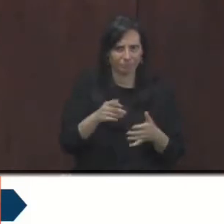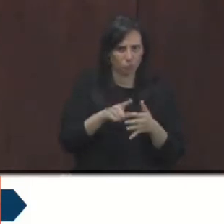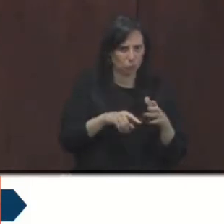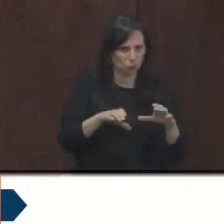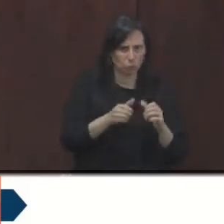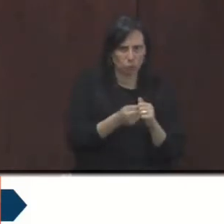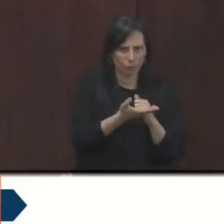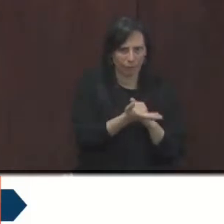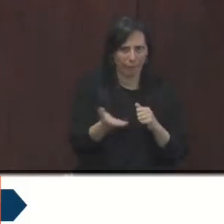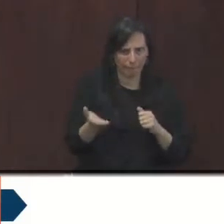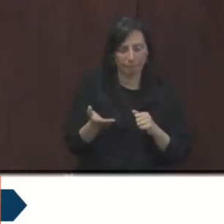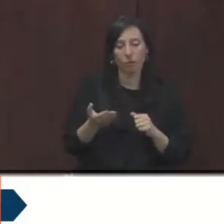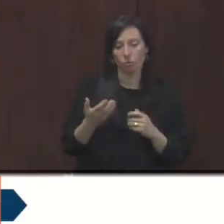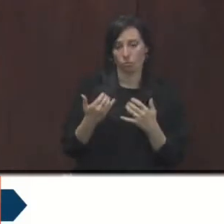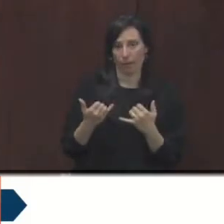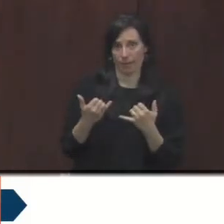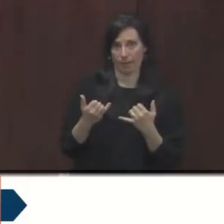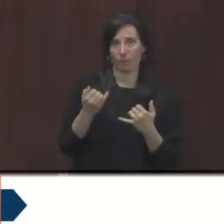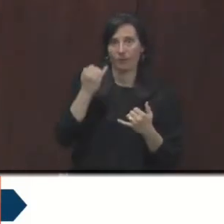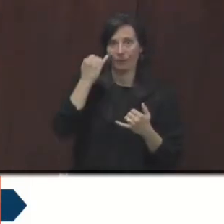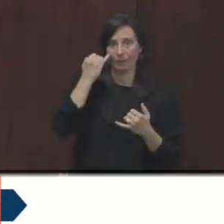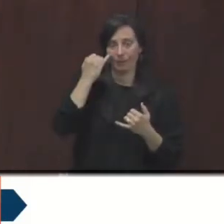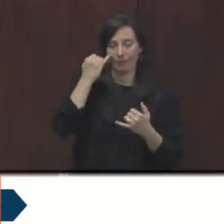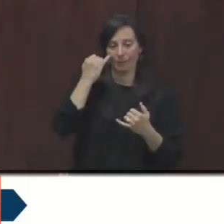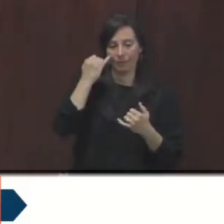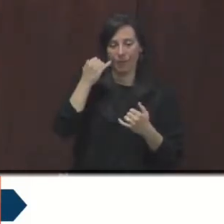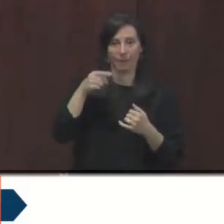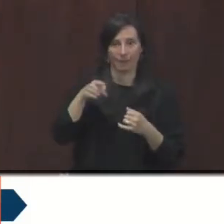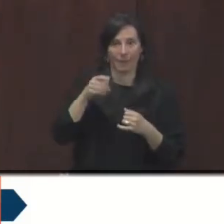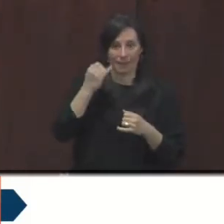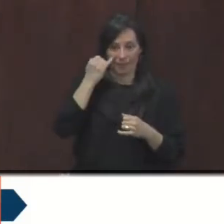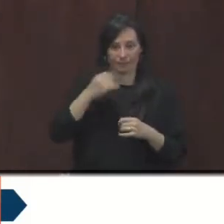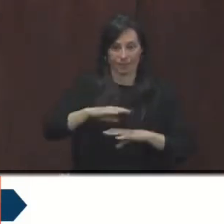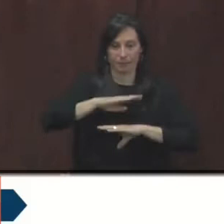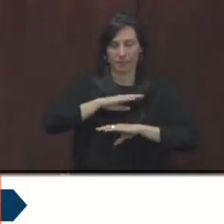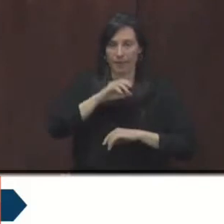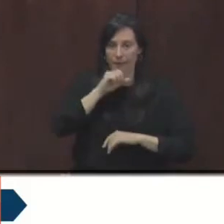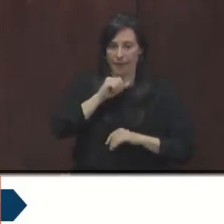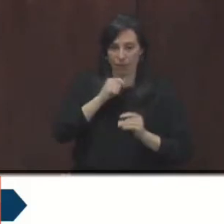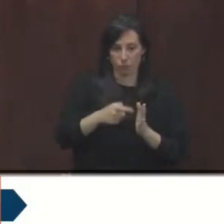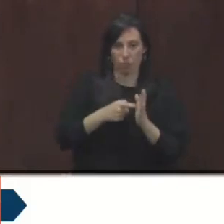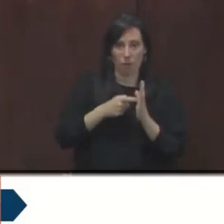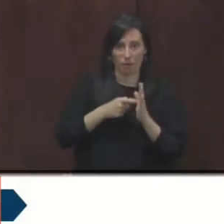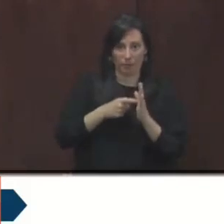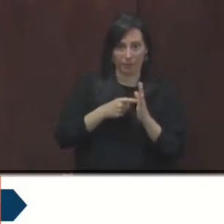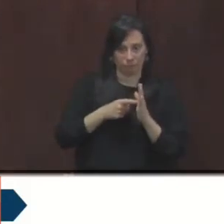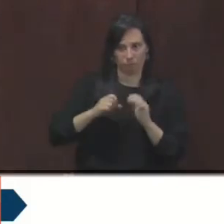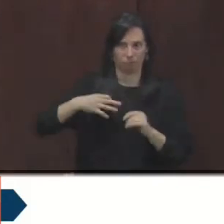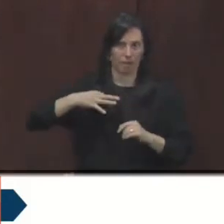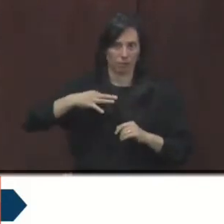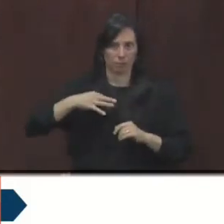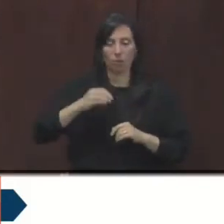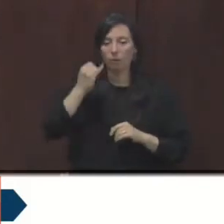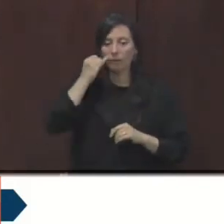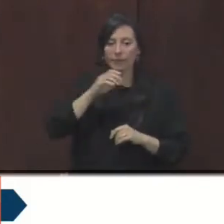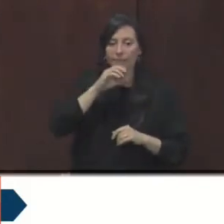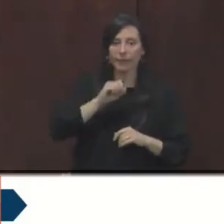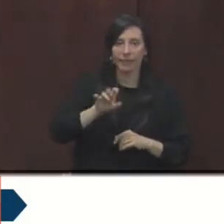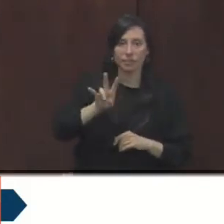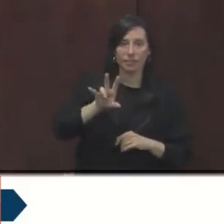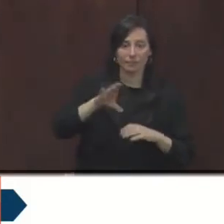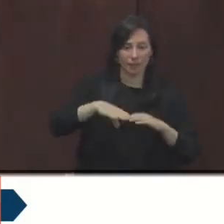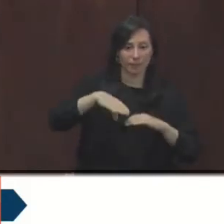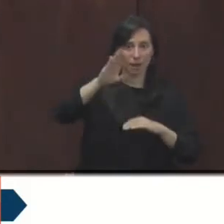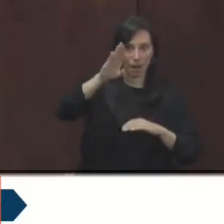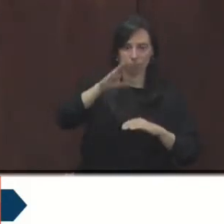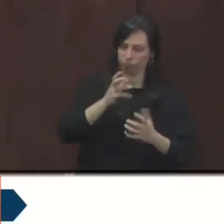requirement for any of the other phases, they are eligible for vaccine there. So if they are over 75, they can get vaccinated in 1B.